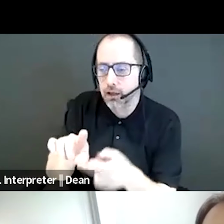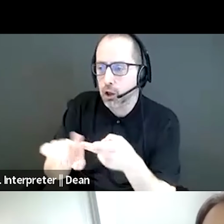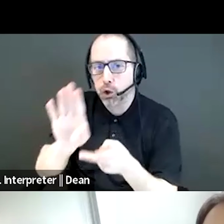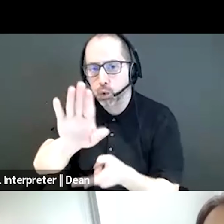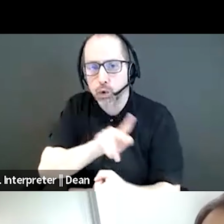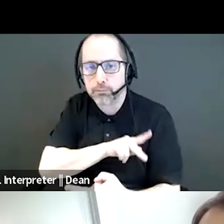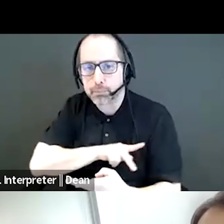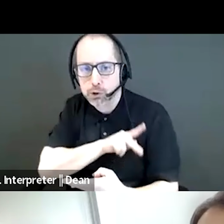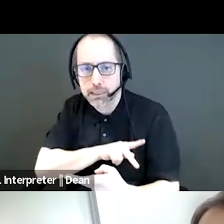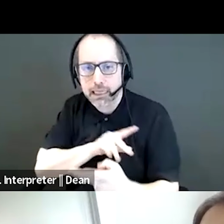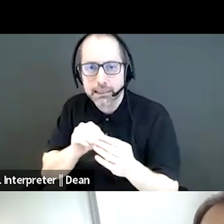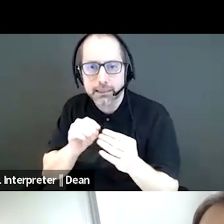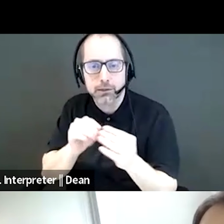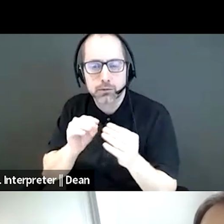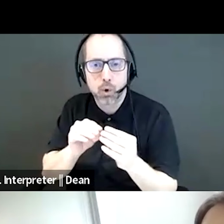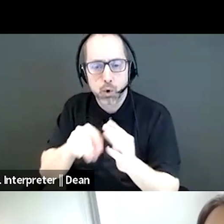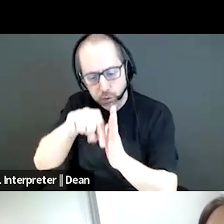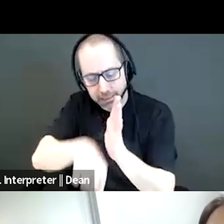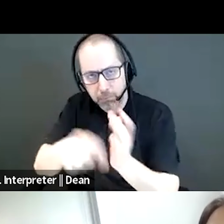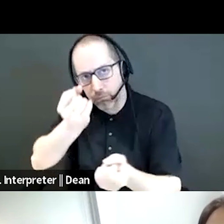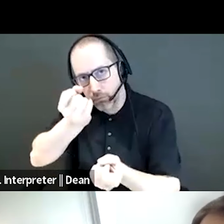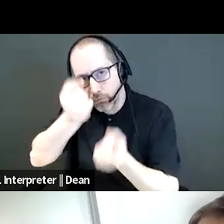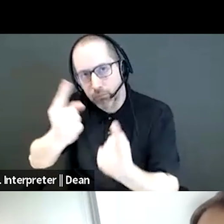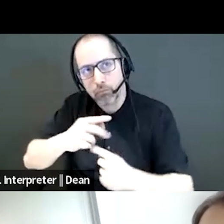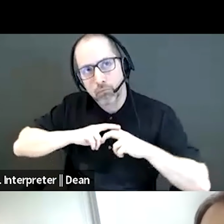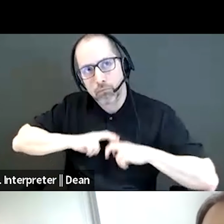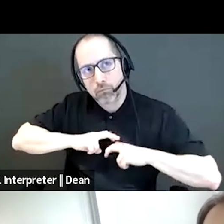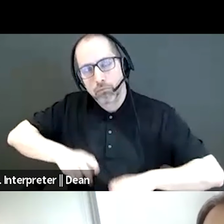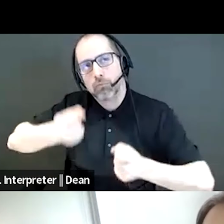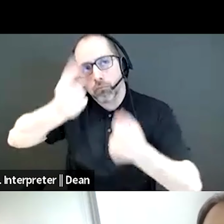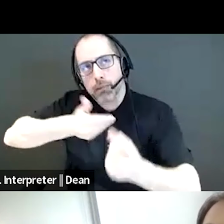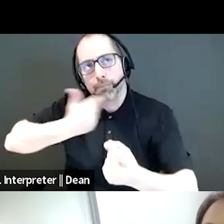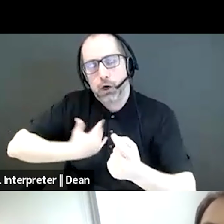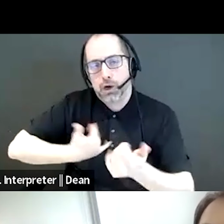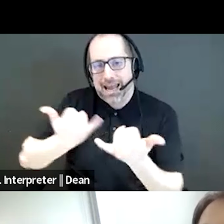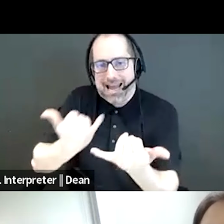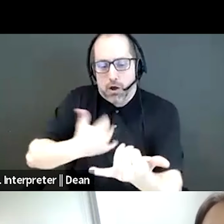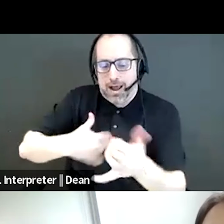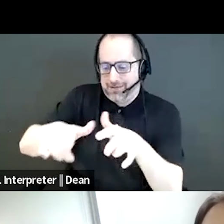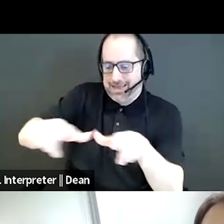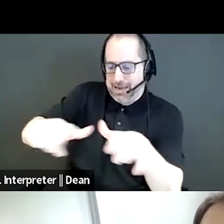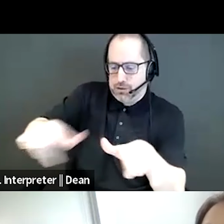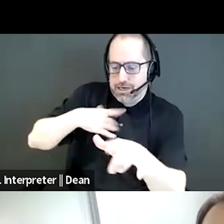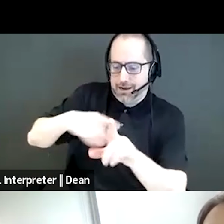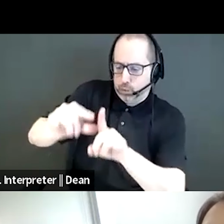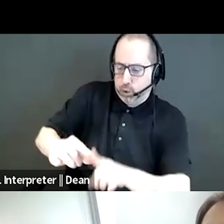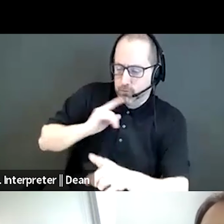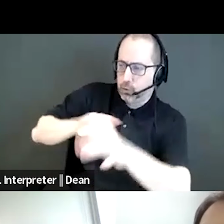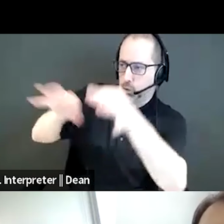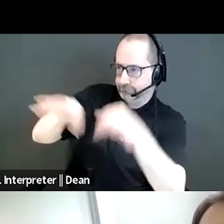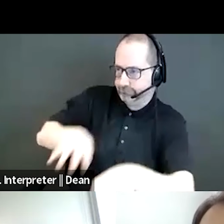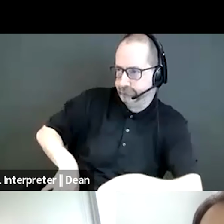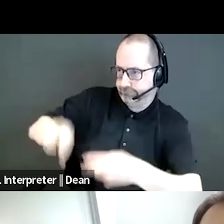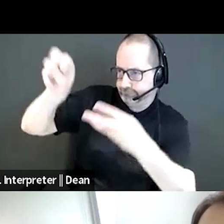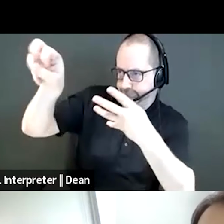something that's more concrete, and you feel free to explain and give examples. So it brings